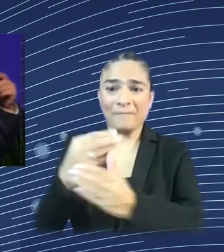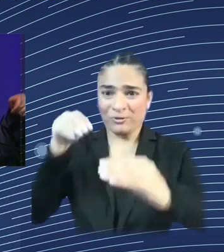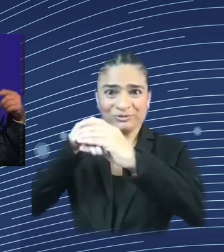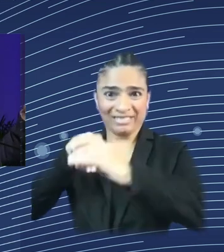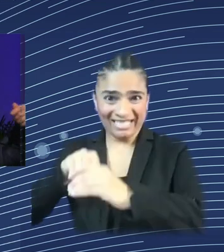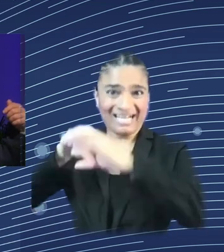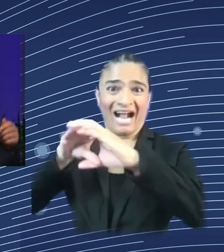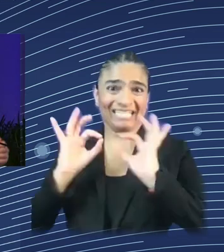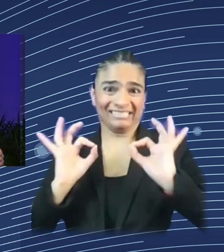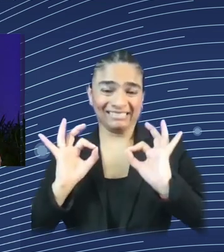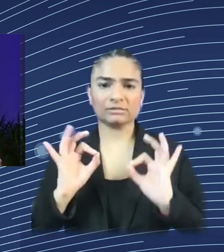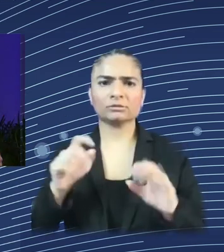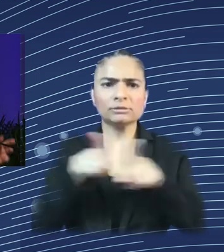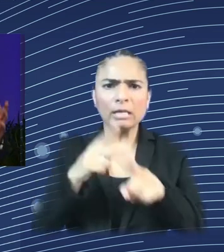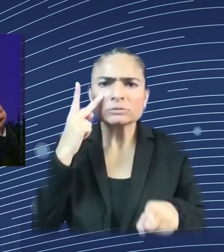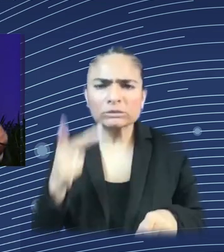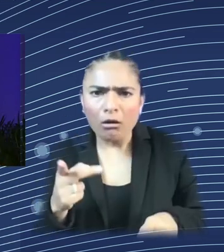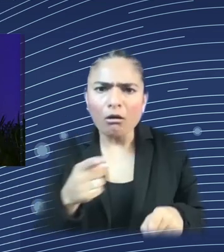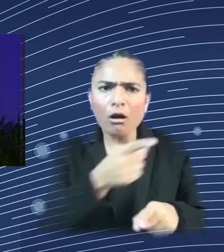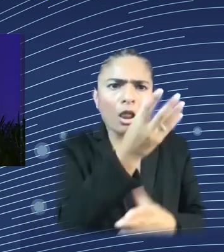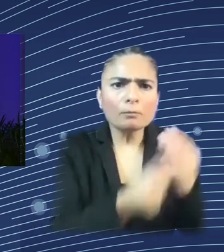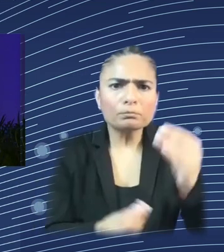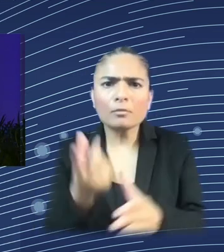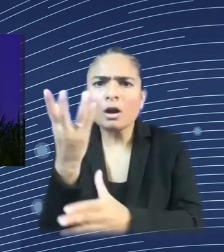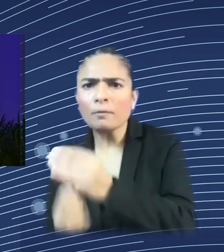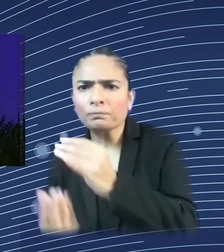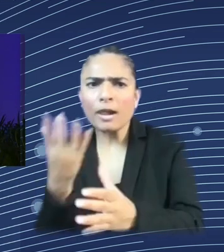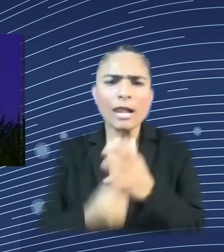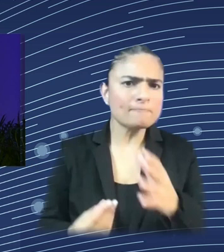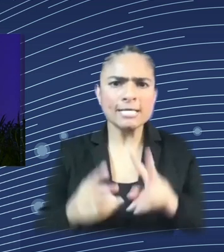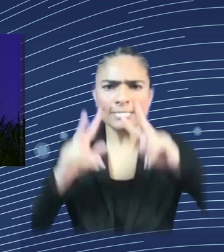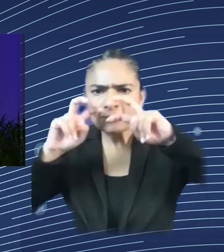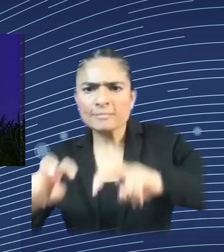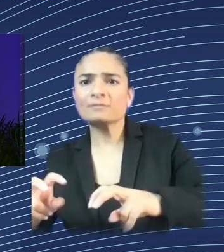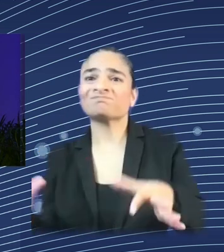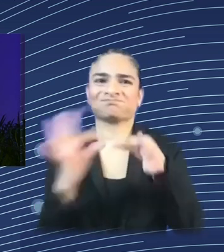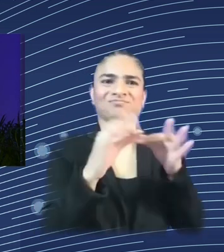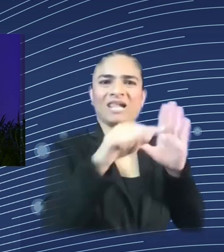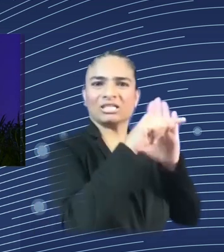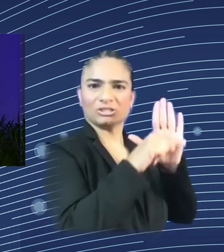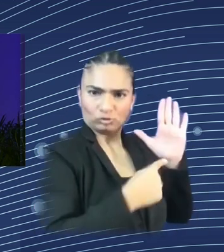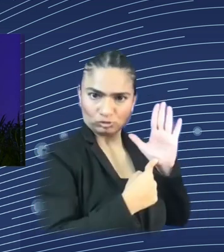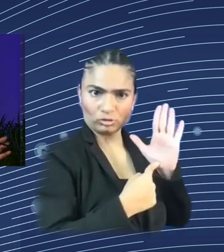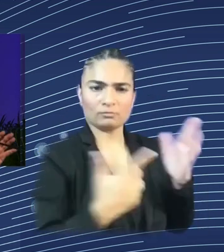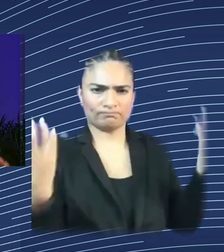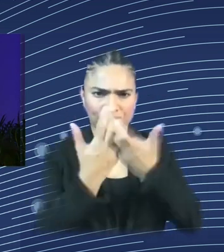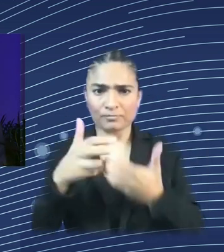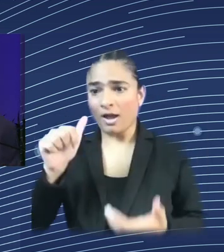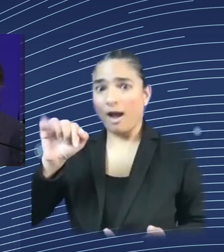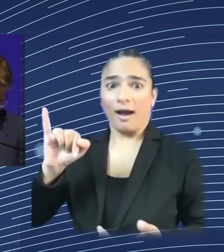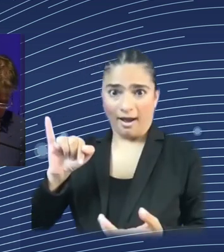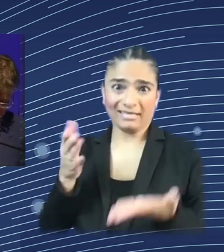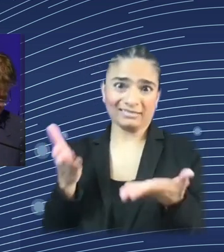you can move on because it's a slide with pop-up elements. Yes, thank you. This is more